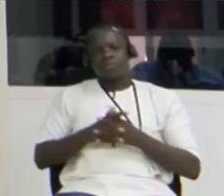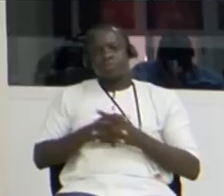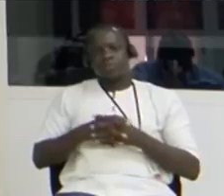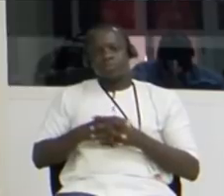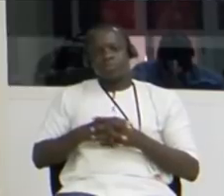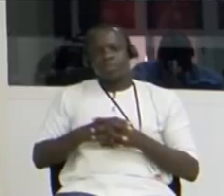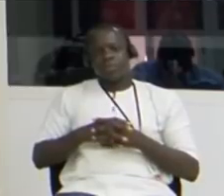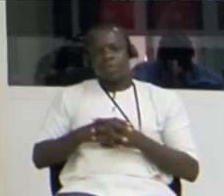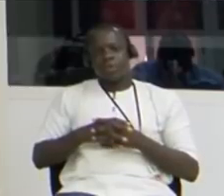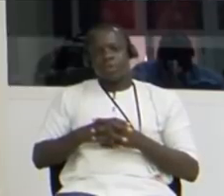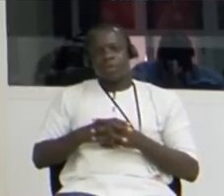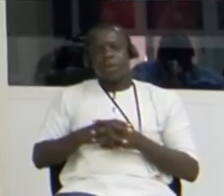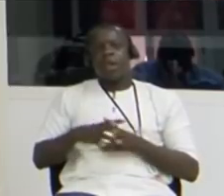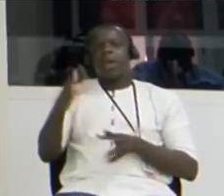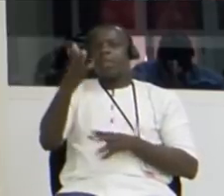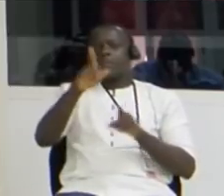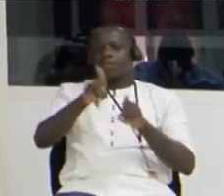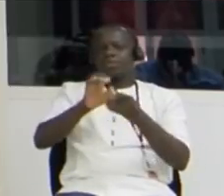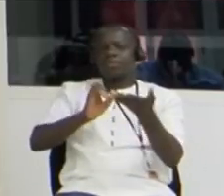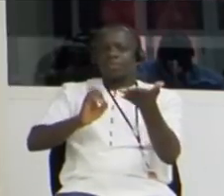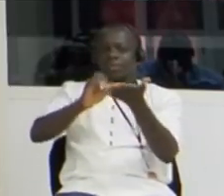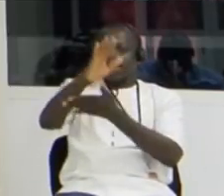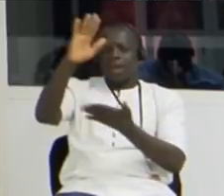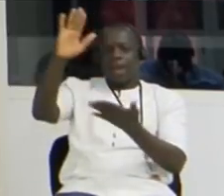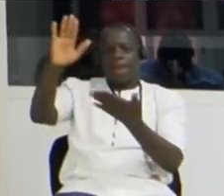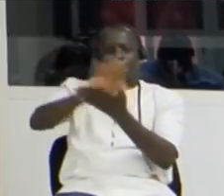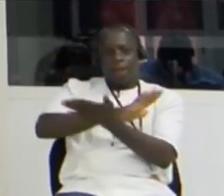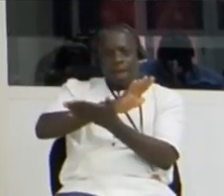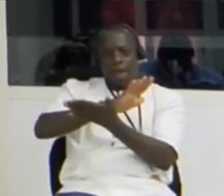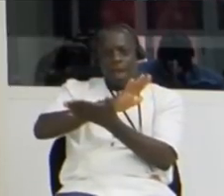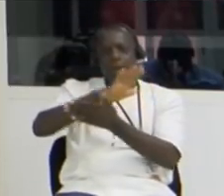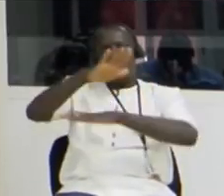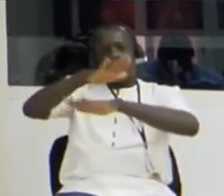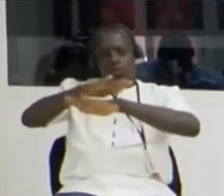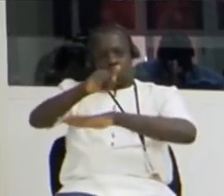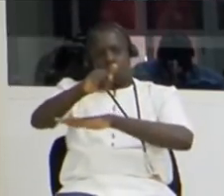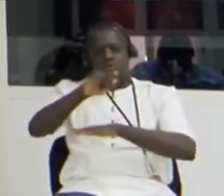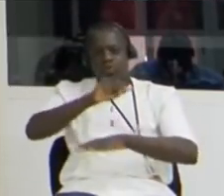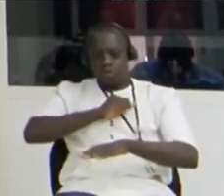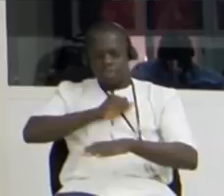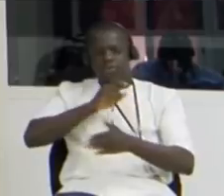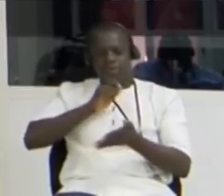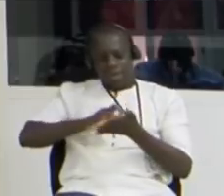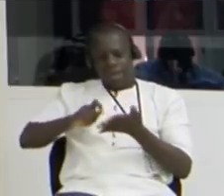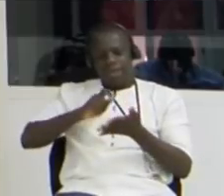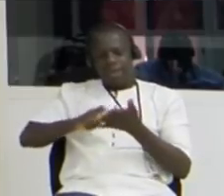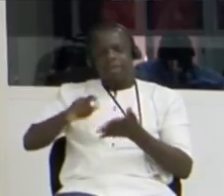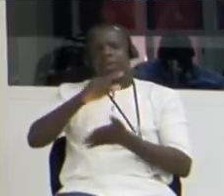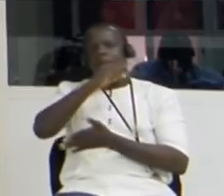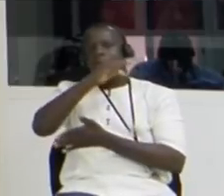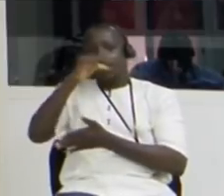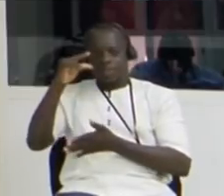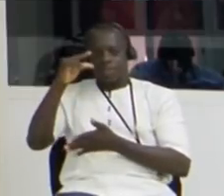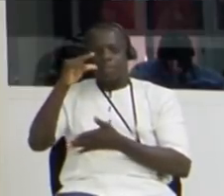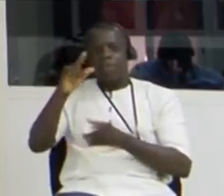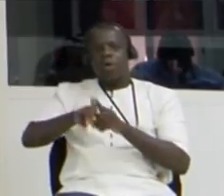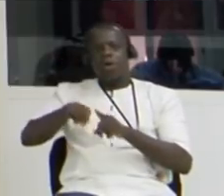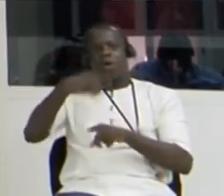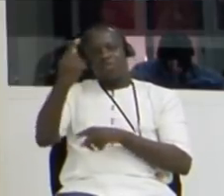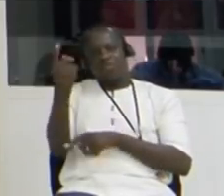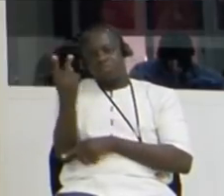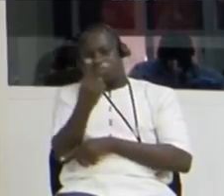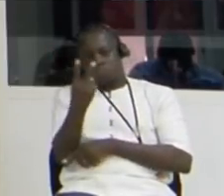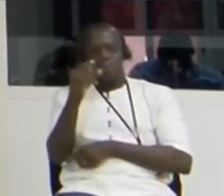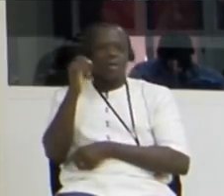Perhaps what you could do is that we'll just send a paper to you, and then you can just write down the names of these